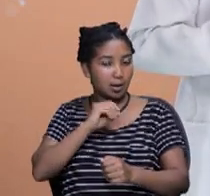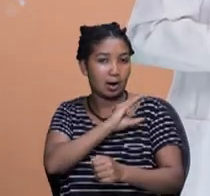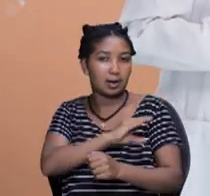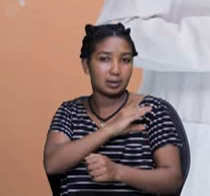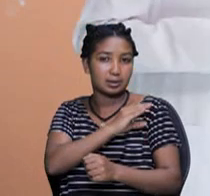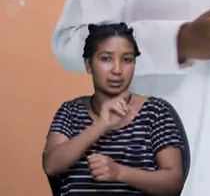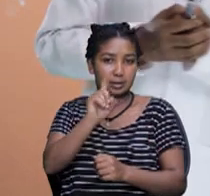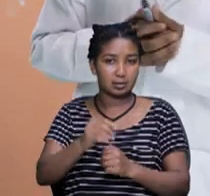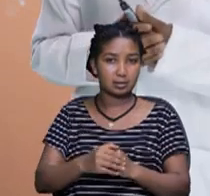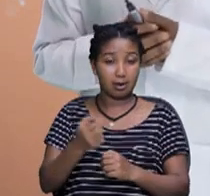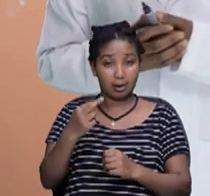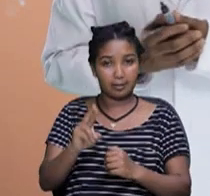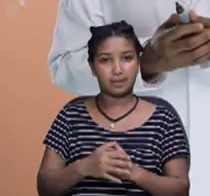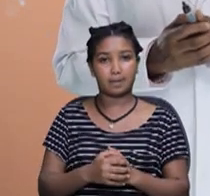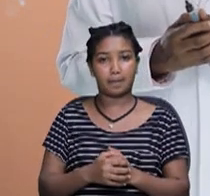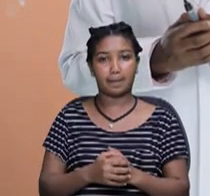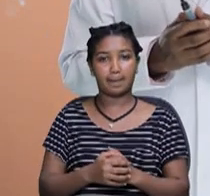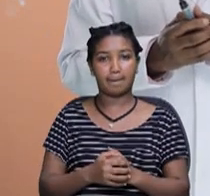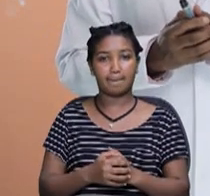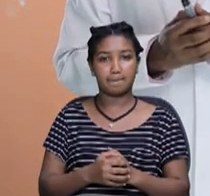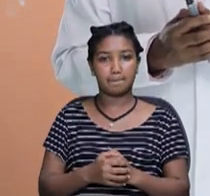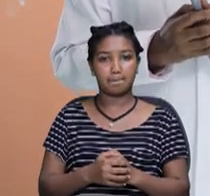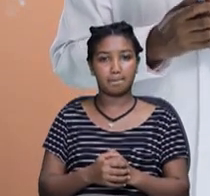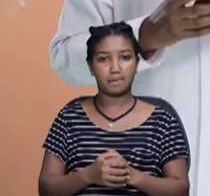secondary sexual characteristics are: